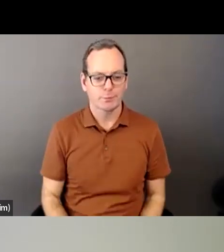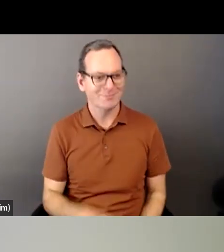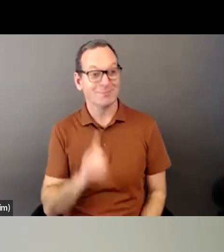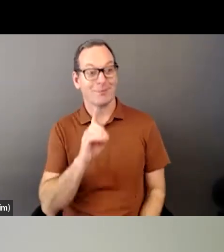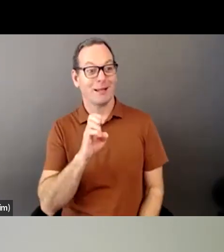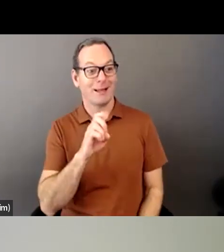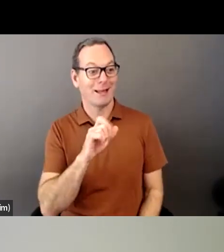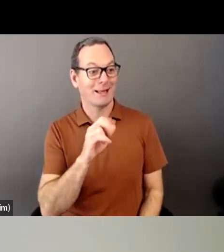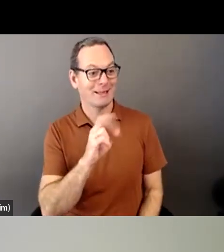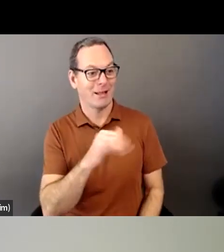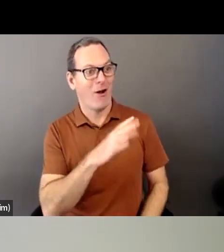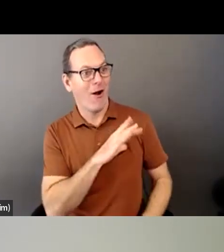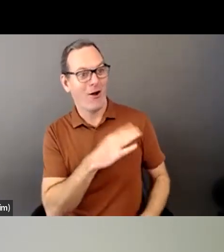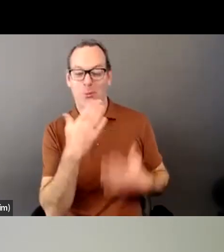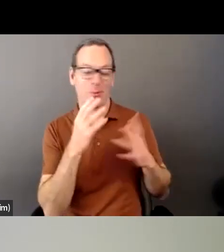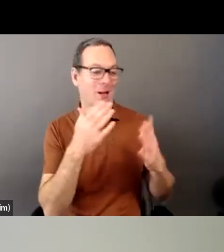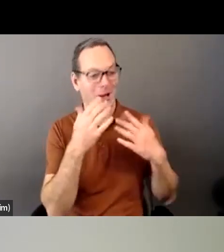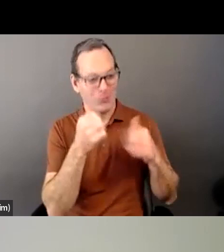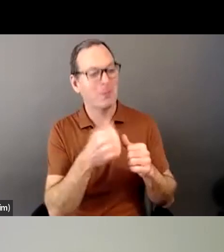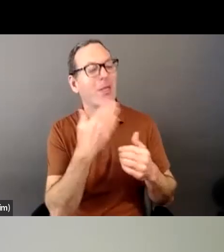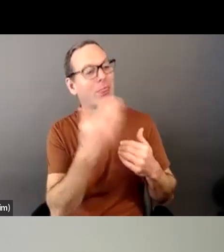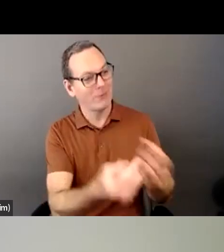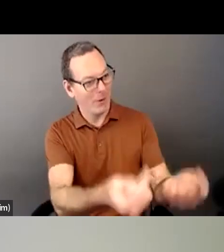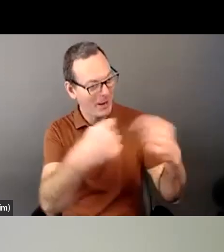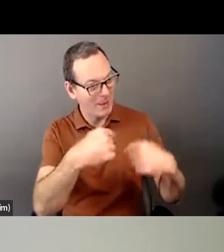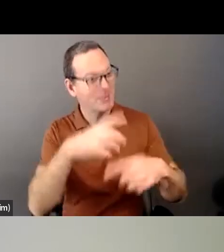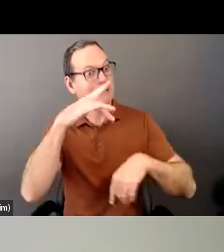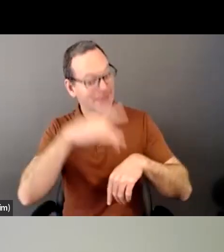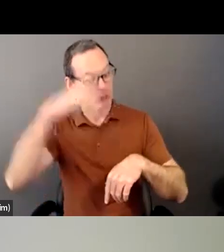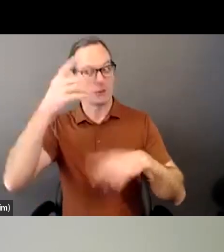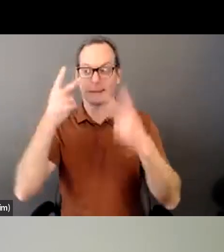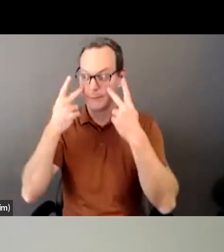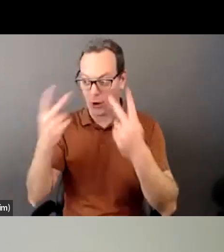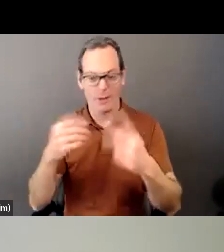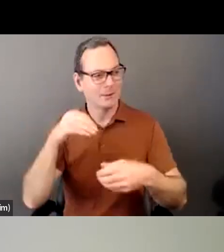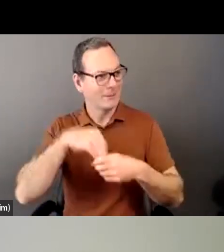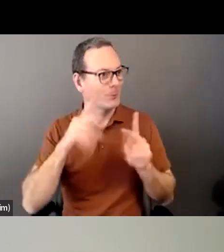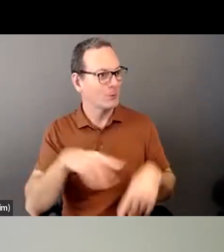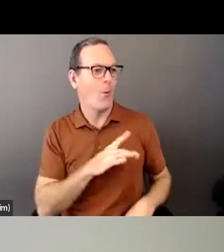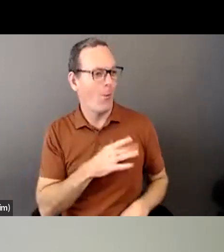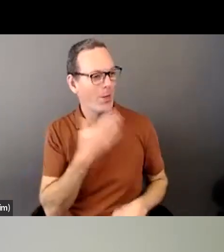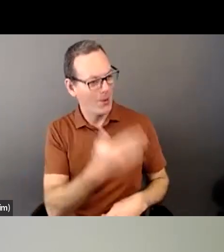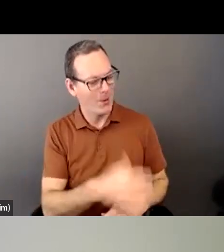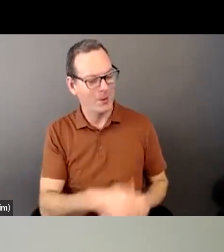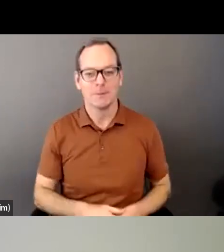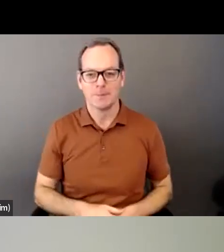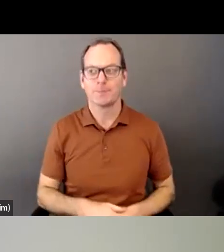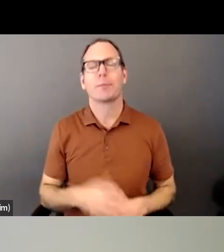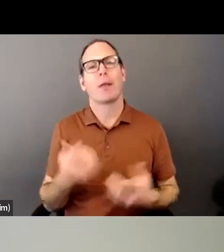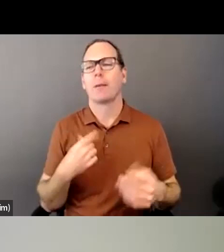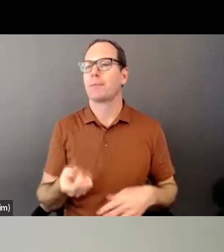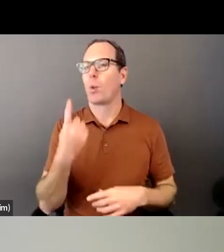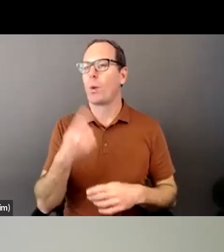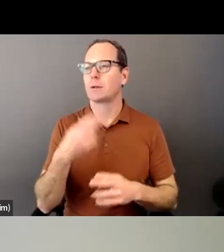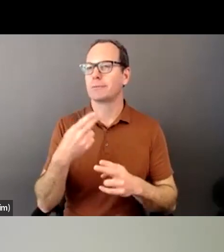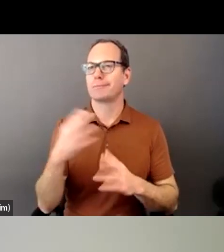too. Come out and see everything in person. One of the big things, I would say major struggles, is